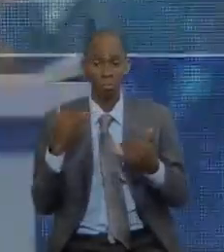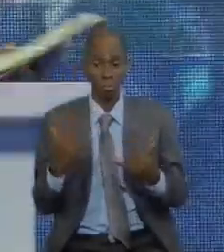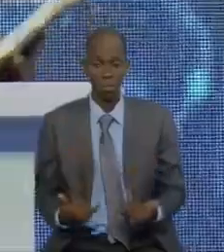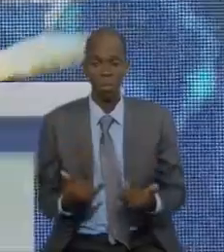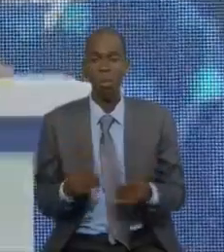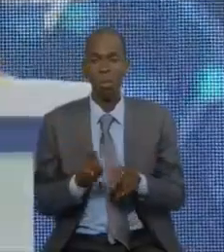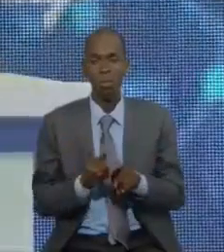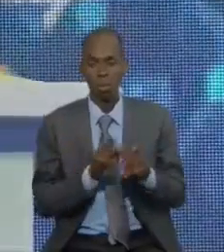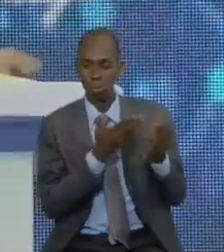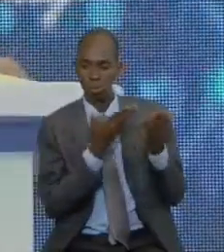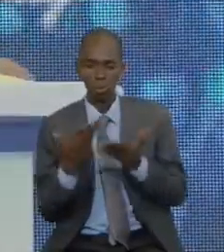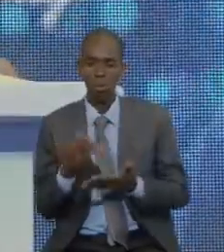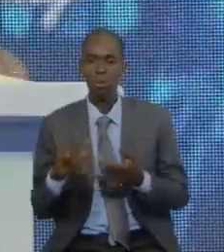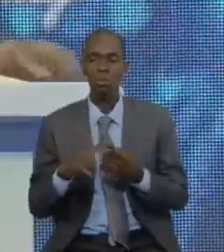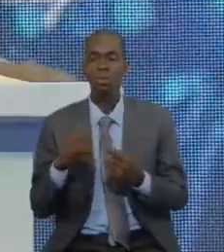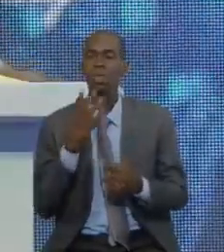Jews.